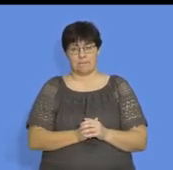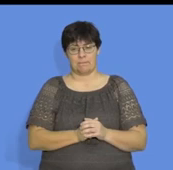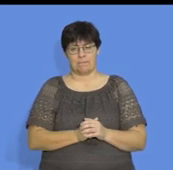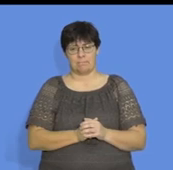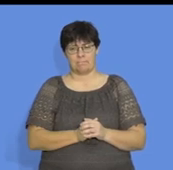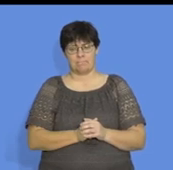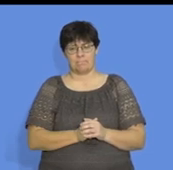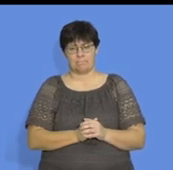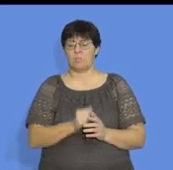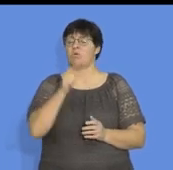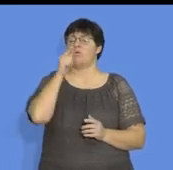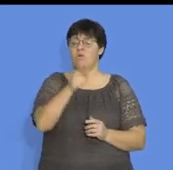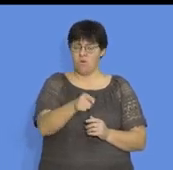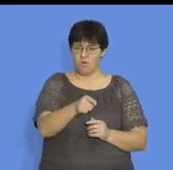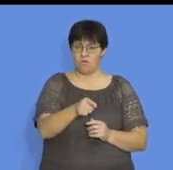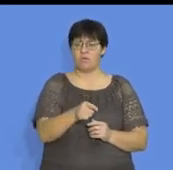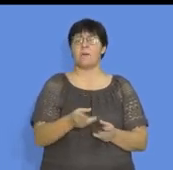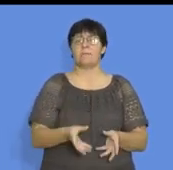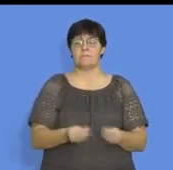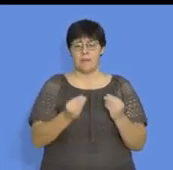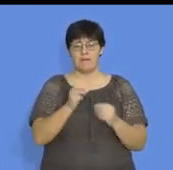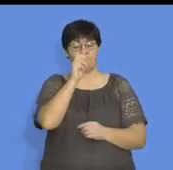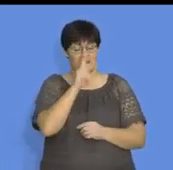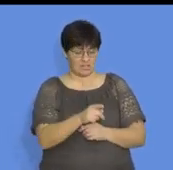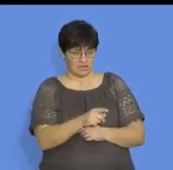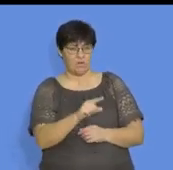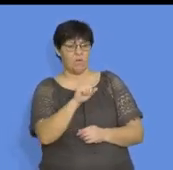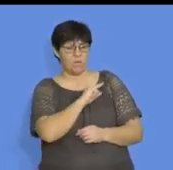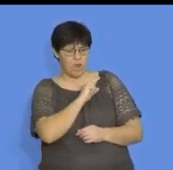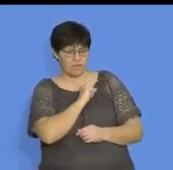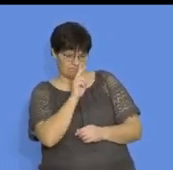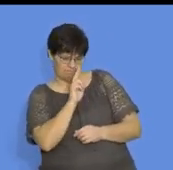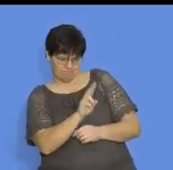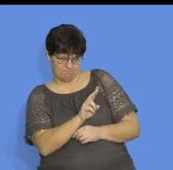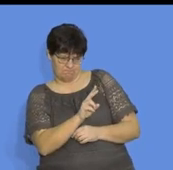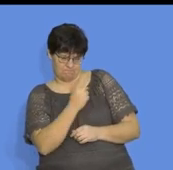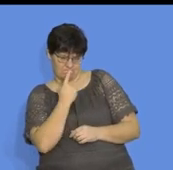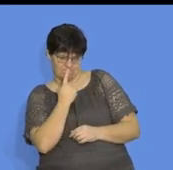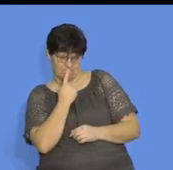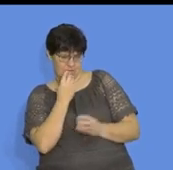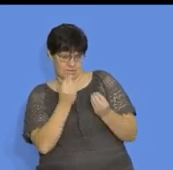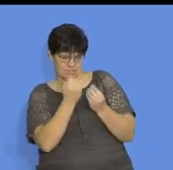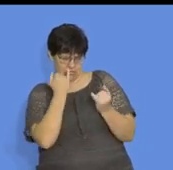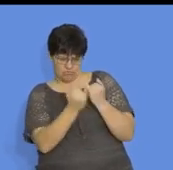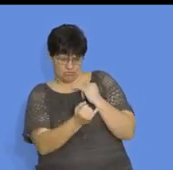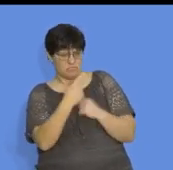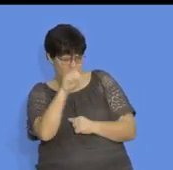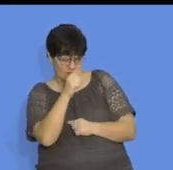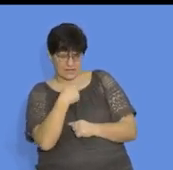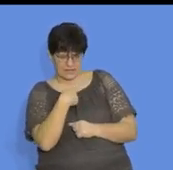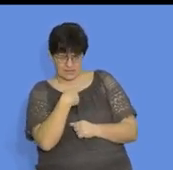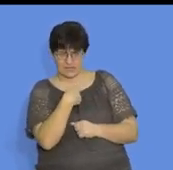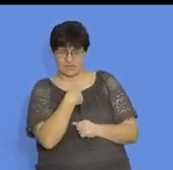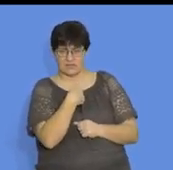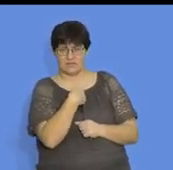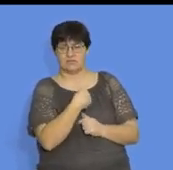I getting a fraction? Oh, yes, so you do get a fraction at times, because then I was just quickly looking at whether there's something we did not do right. So that